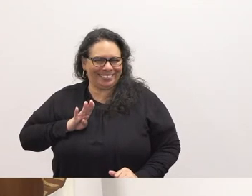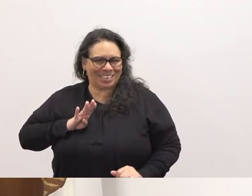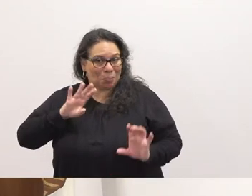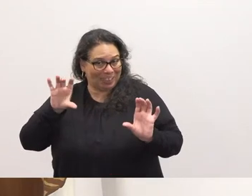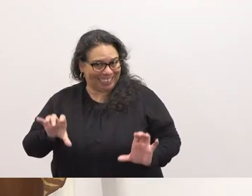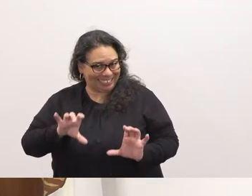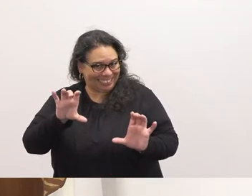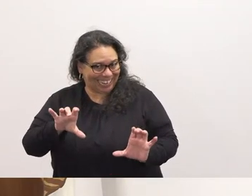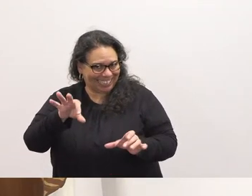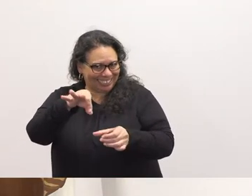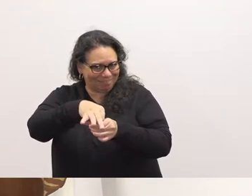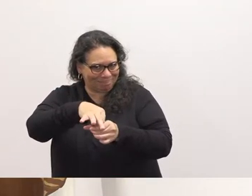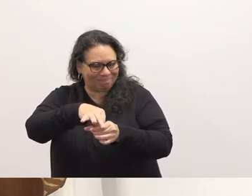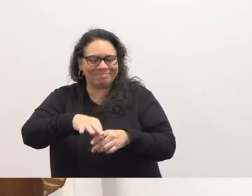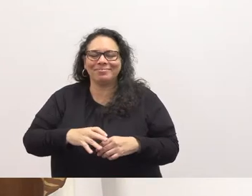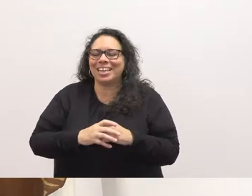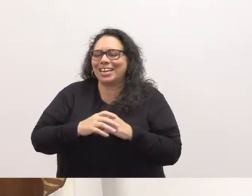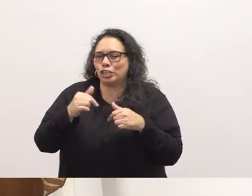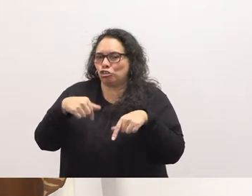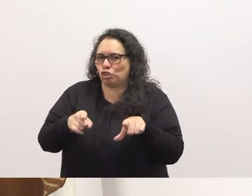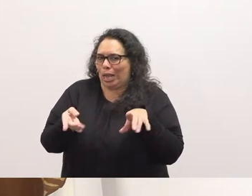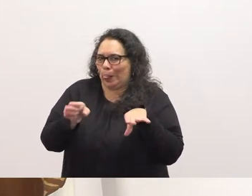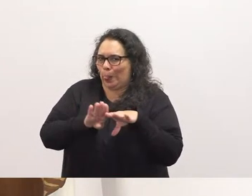did in closed session. So